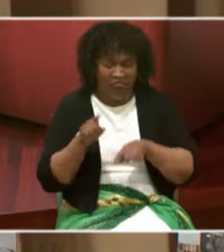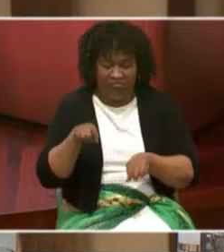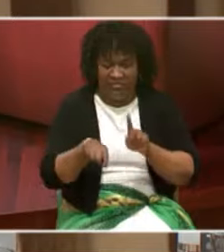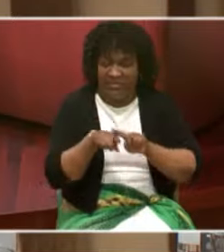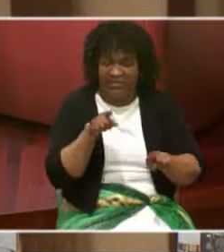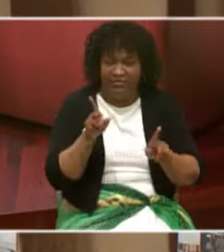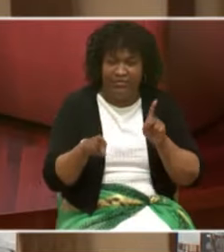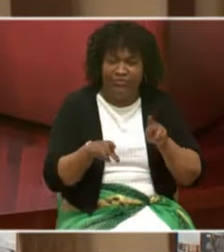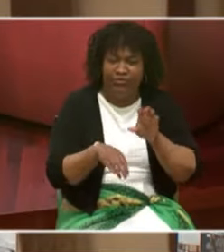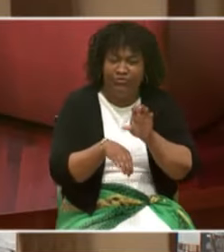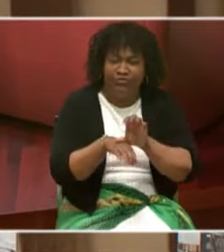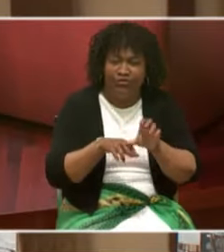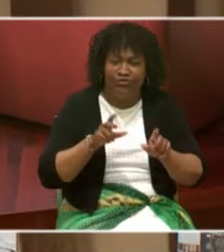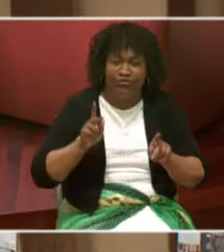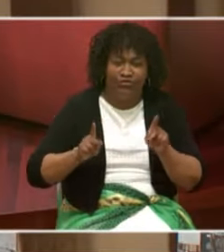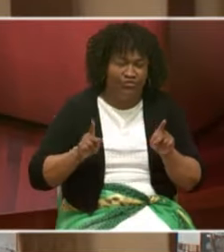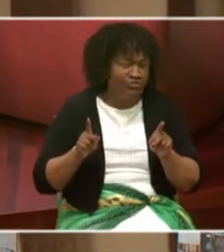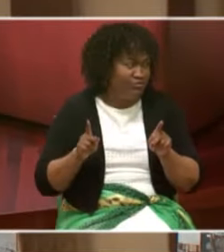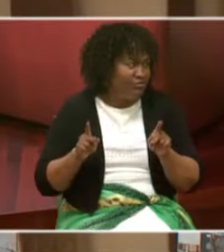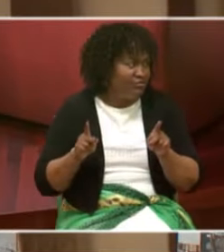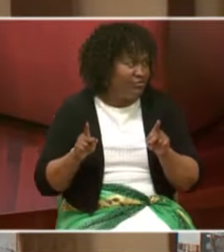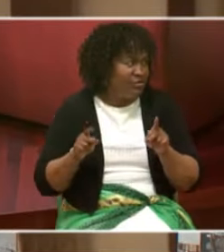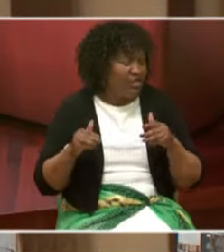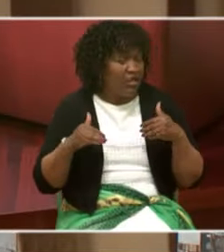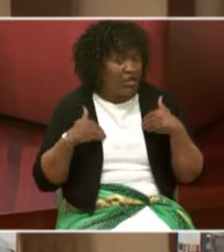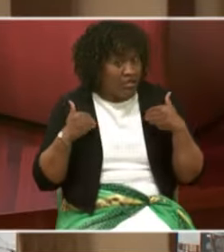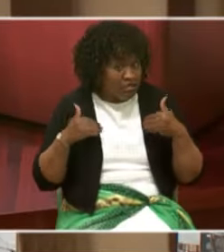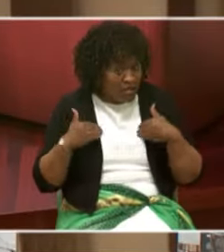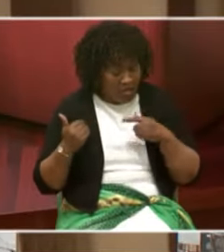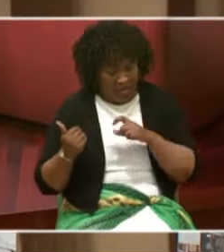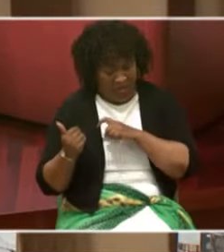1956, I went back there on July 5th,